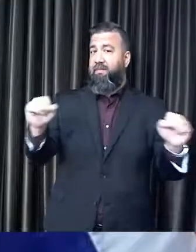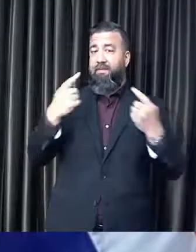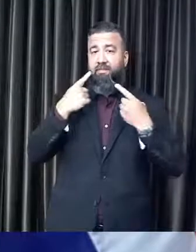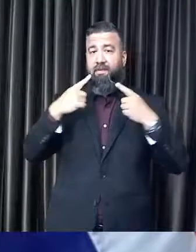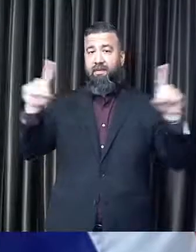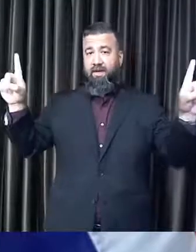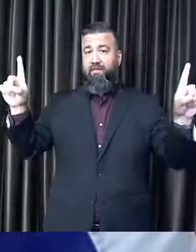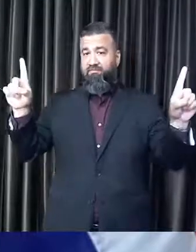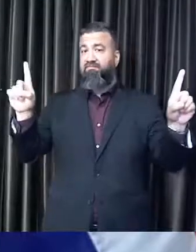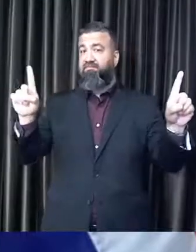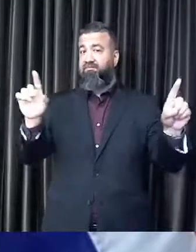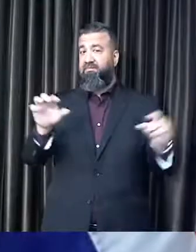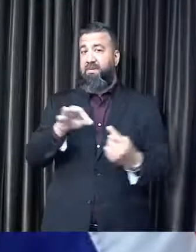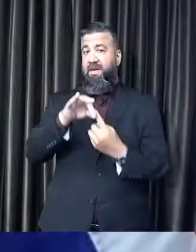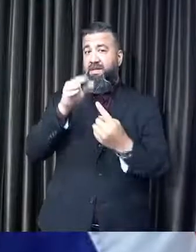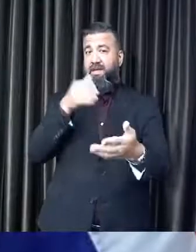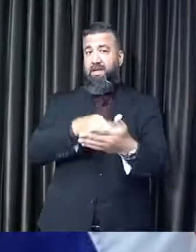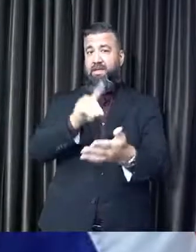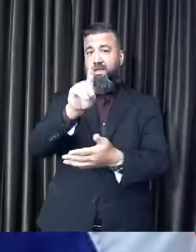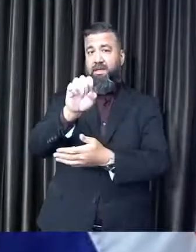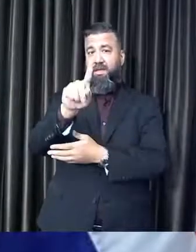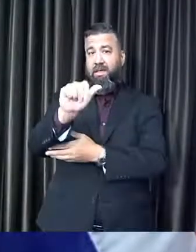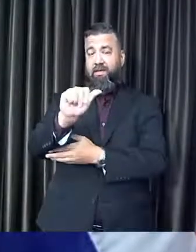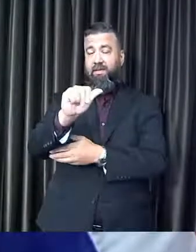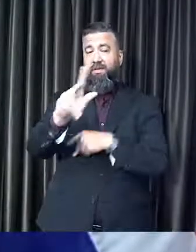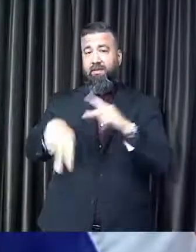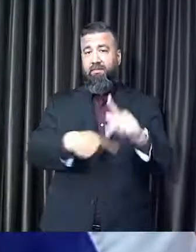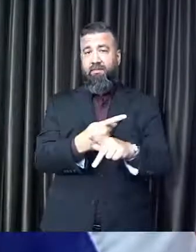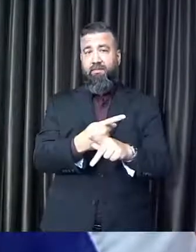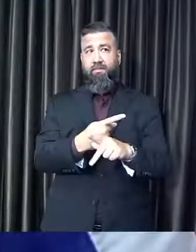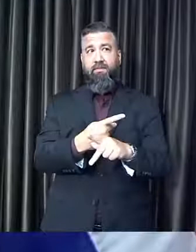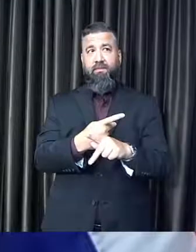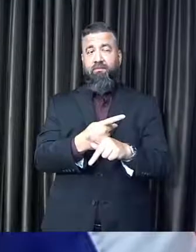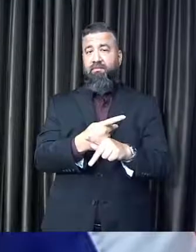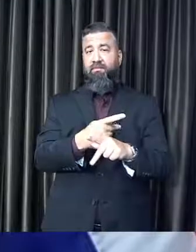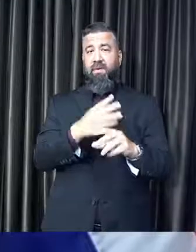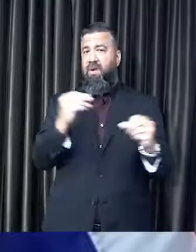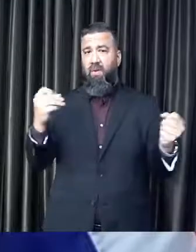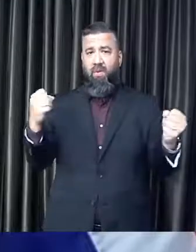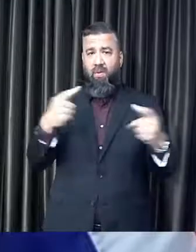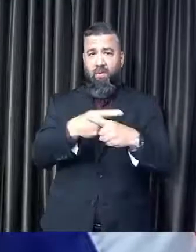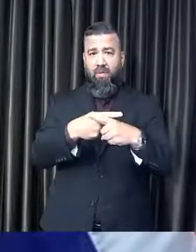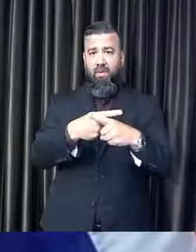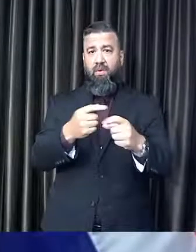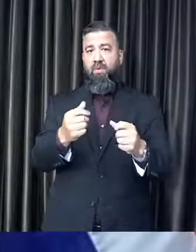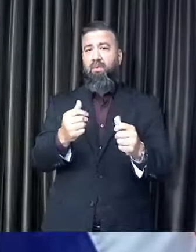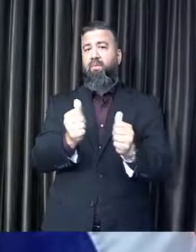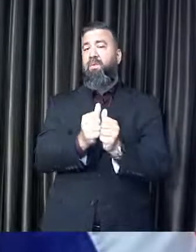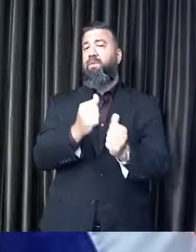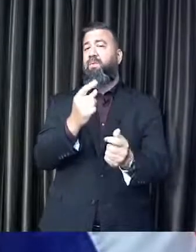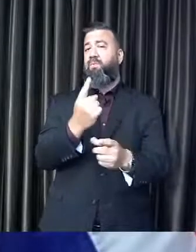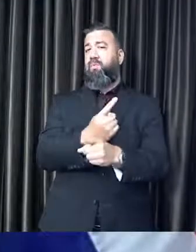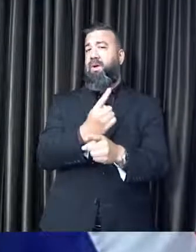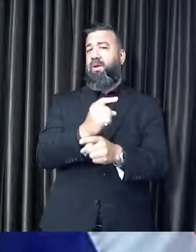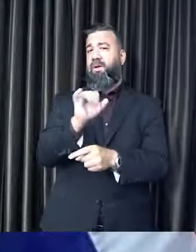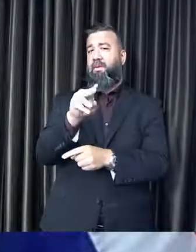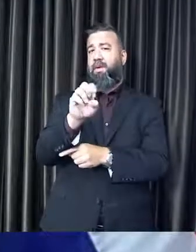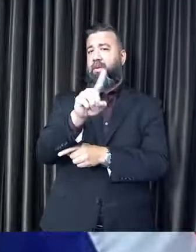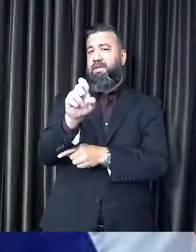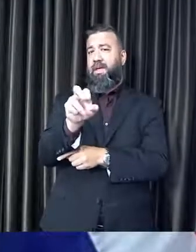Delta variant, and no negative interactions between regular school immunizations and the COVID vaccine has been